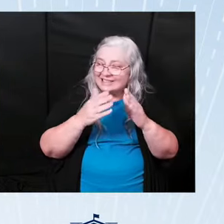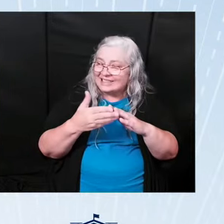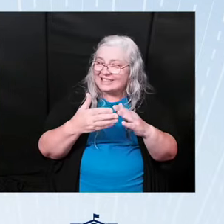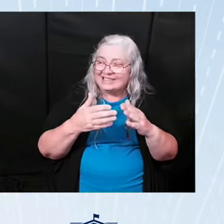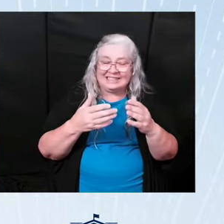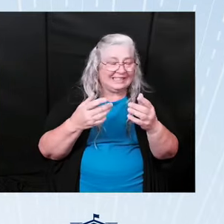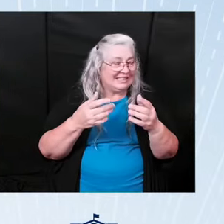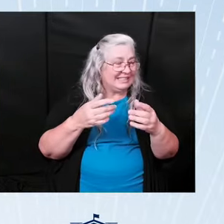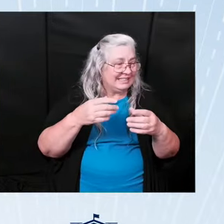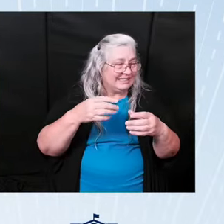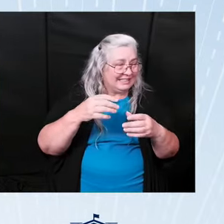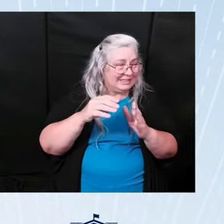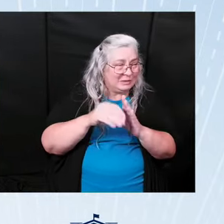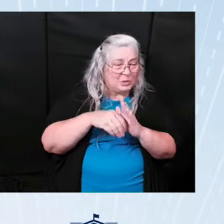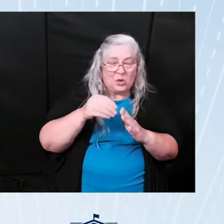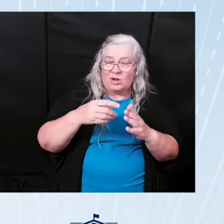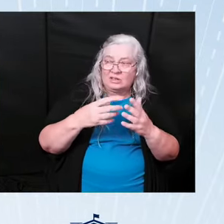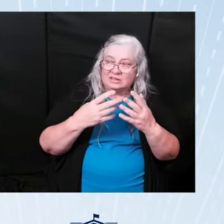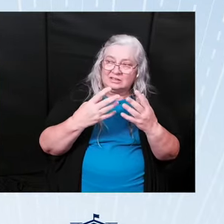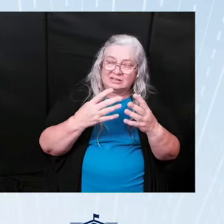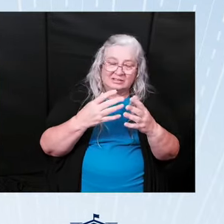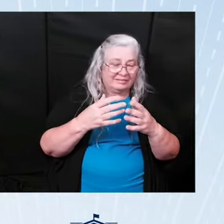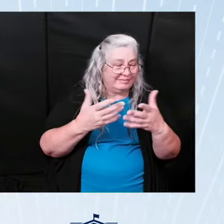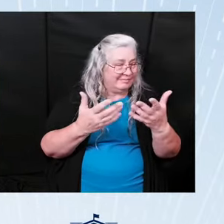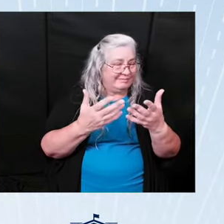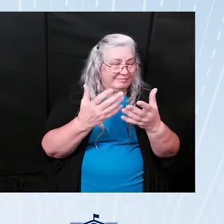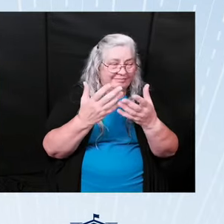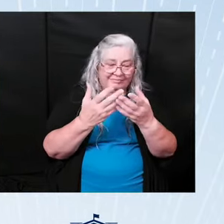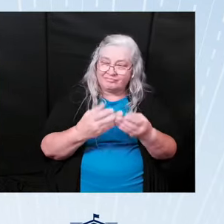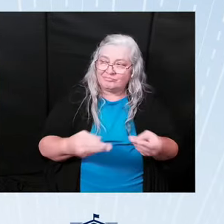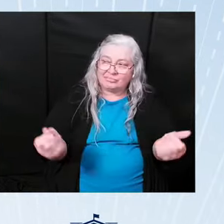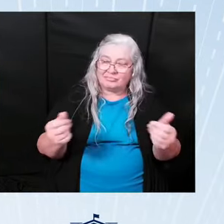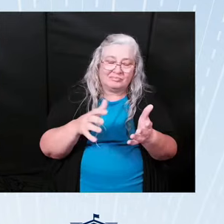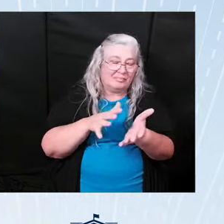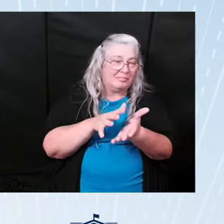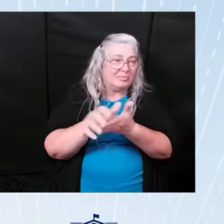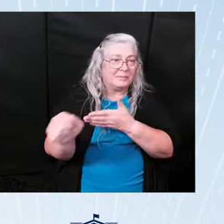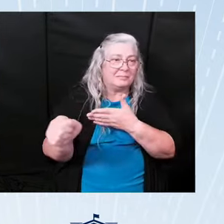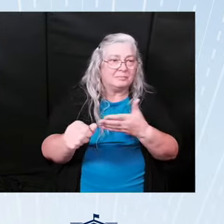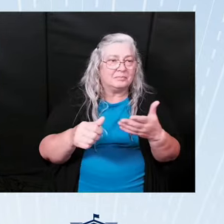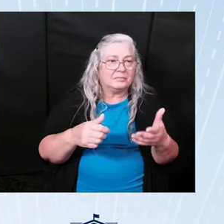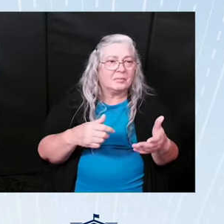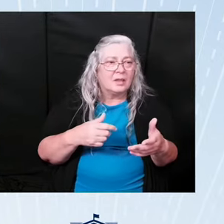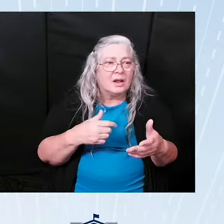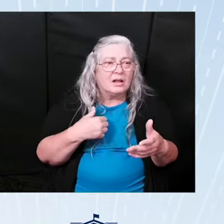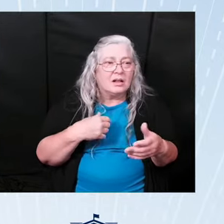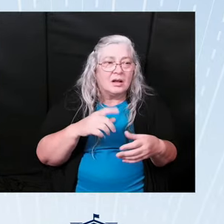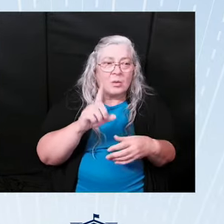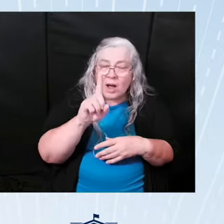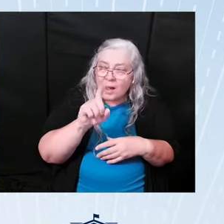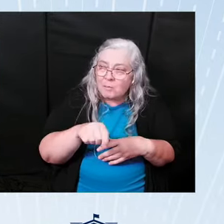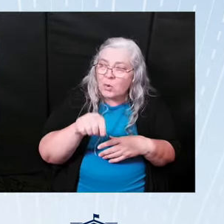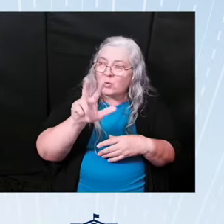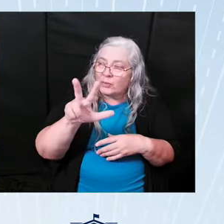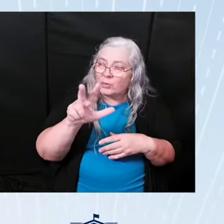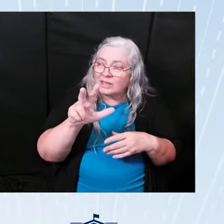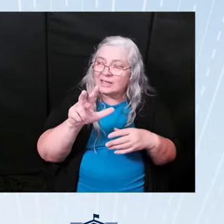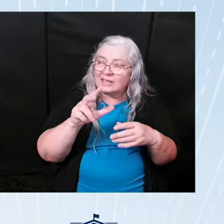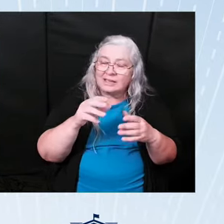of our brothers and sisters and mother and father and sons and daughters. There are a number of bodies right now in the range of 60 that are still